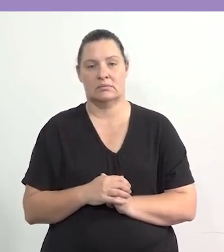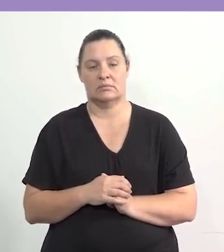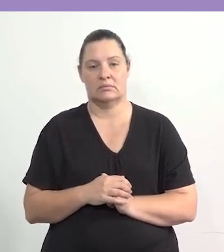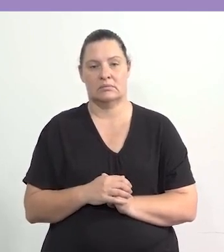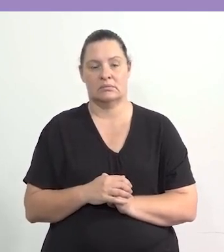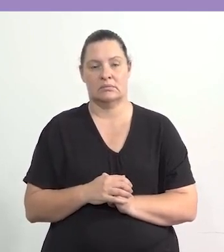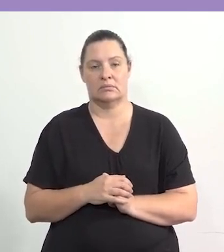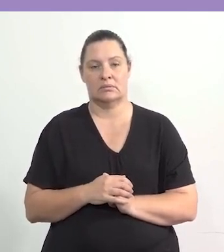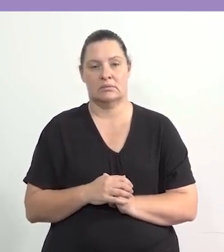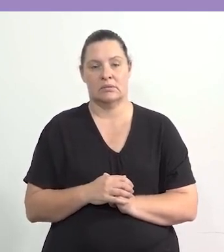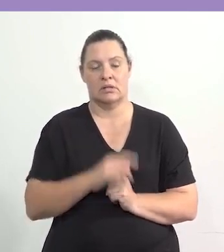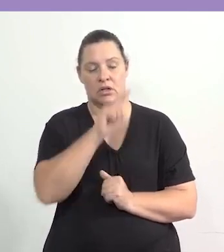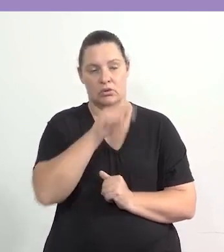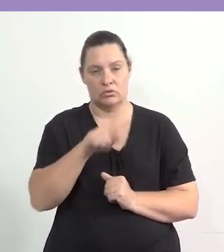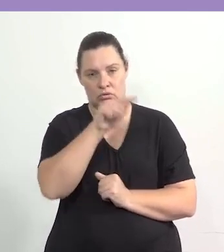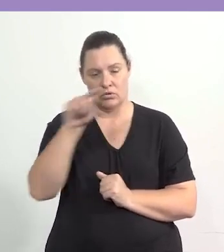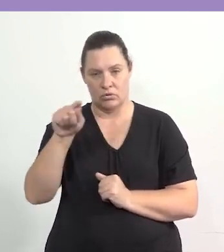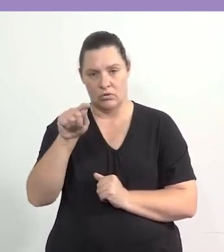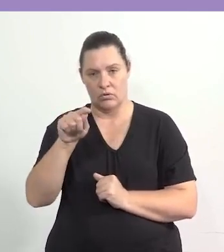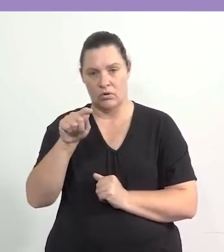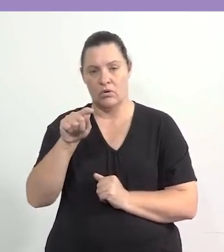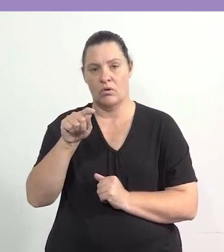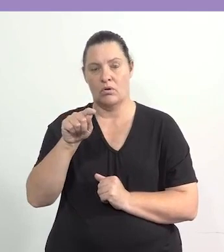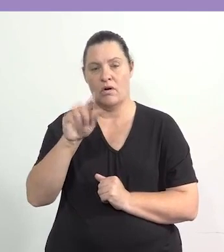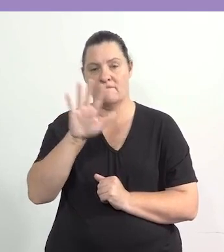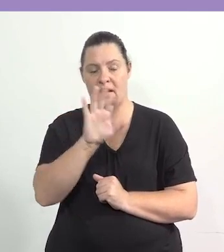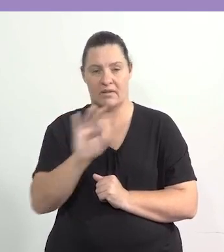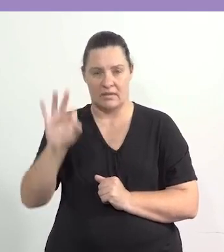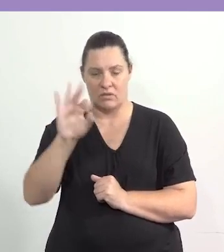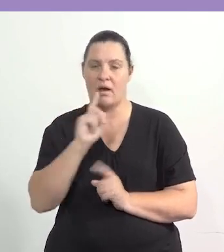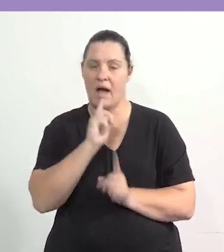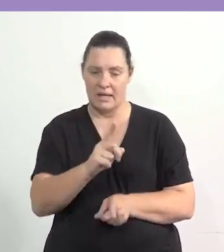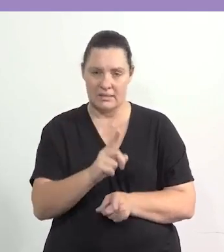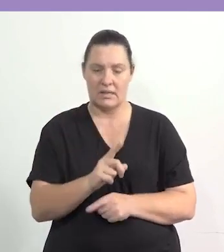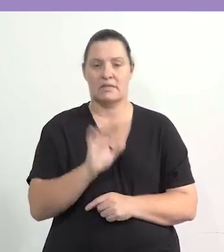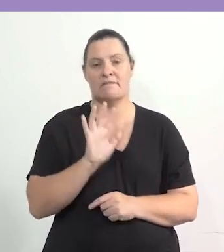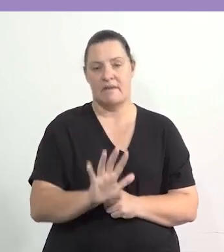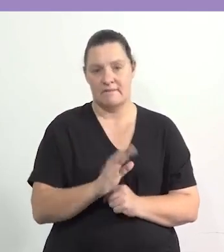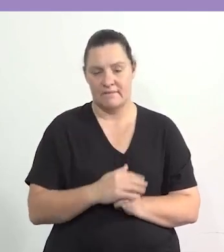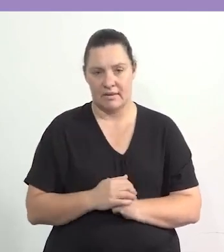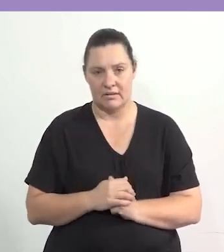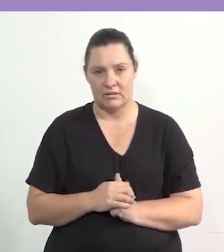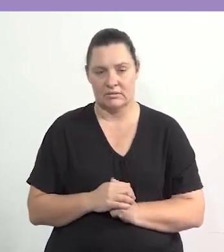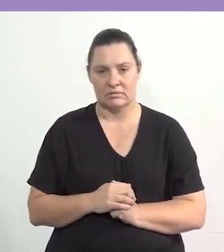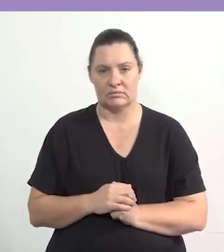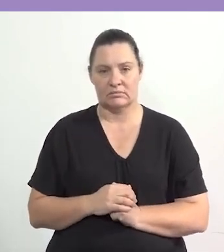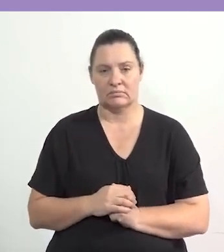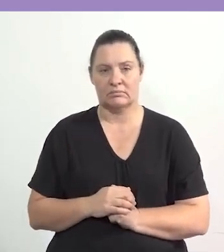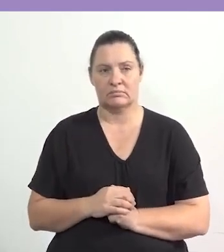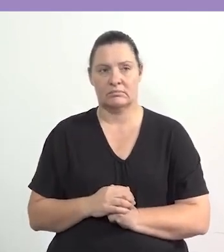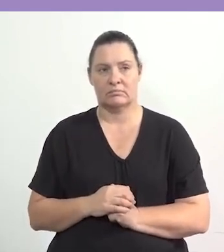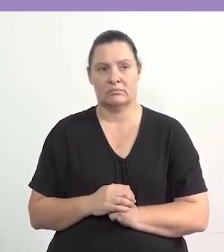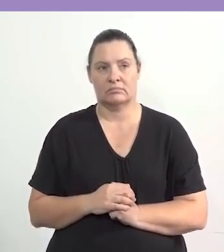of 5 cubed. And our answer there is going to be 5. So the cube root of